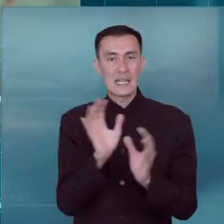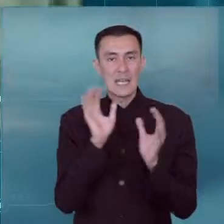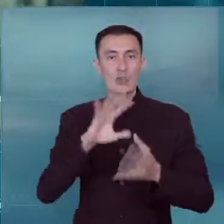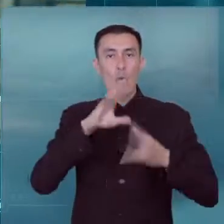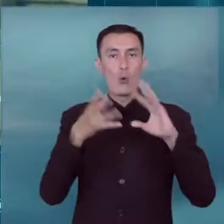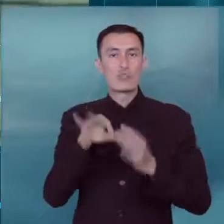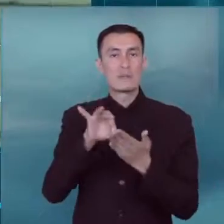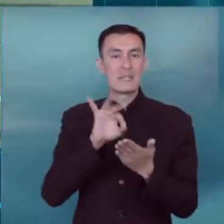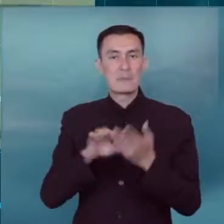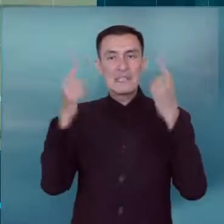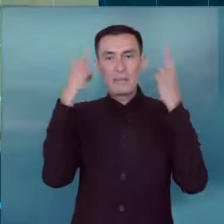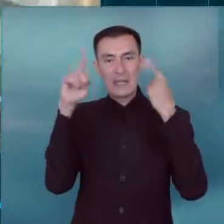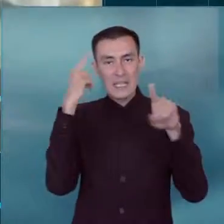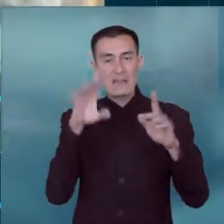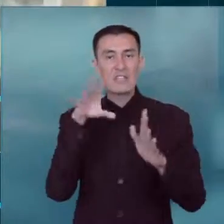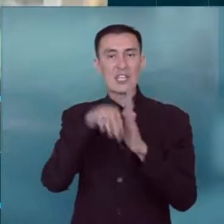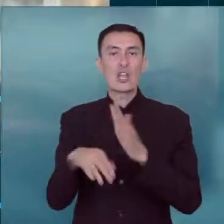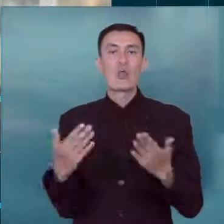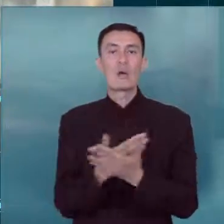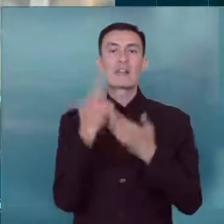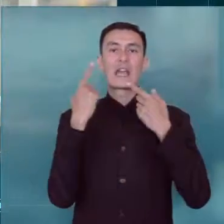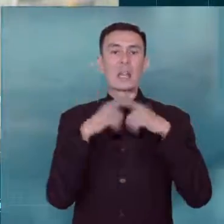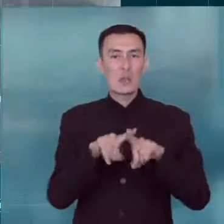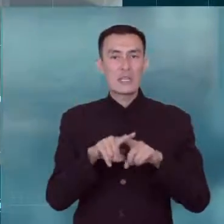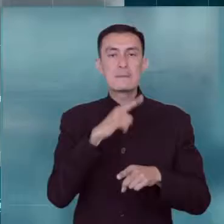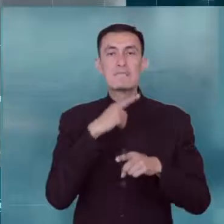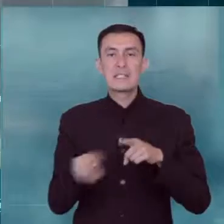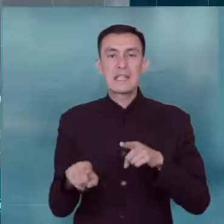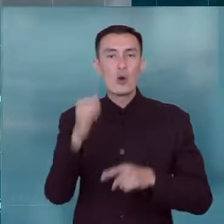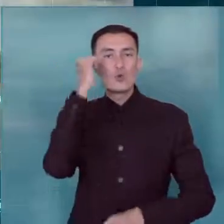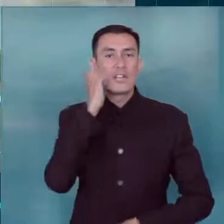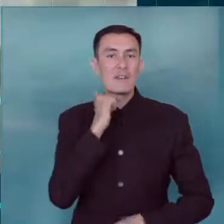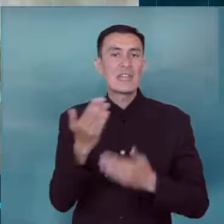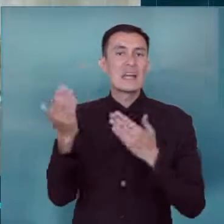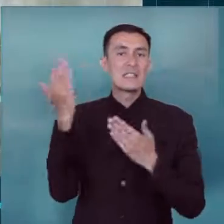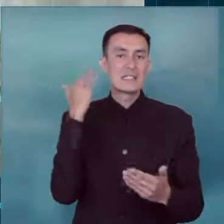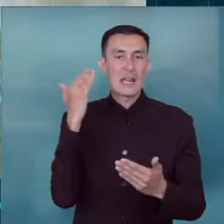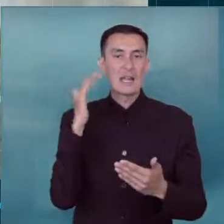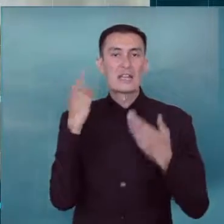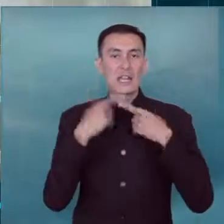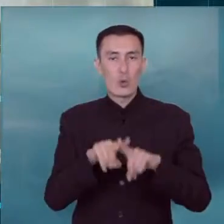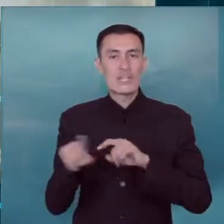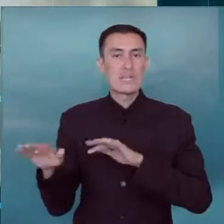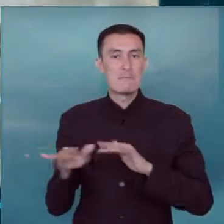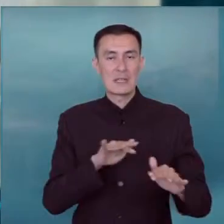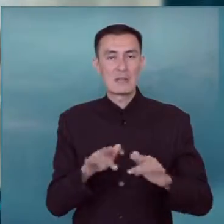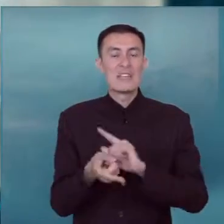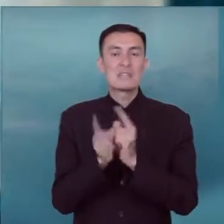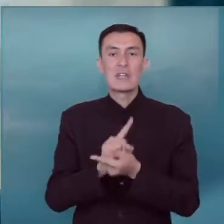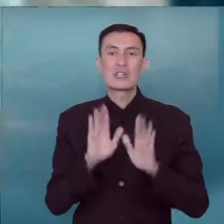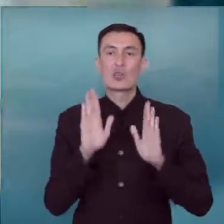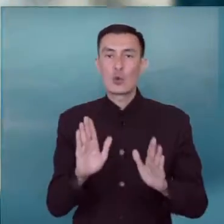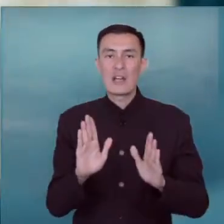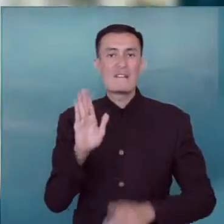and introduction of new technologies and rapid obsolescence of old technologies and methods in all the previous